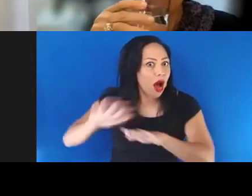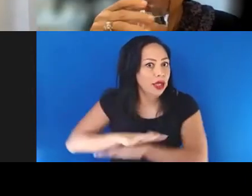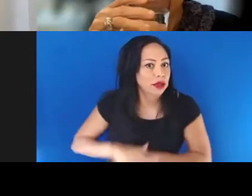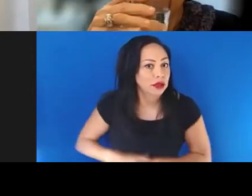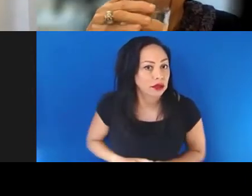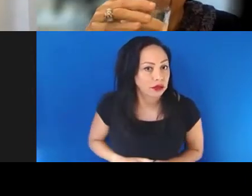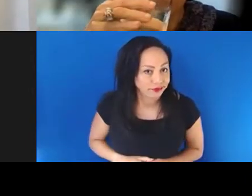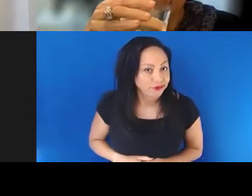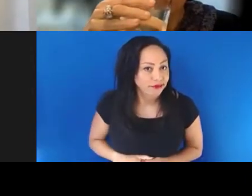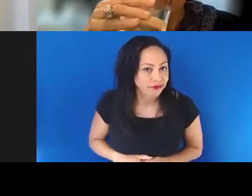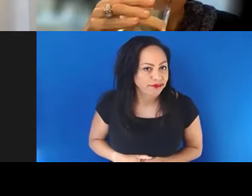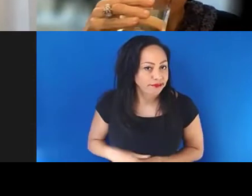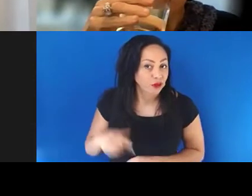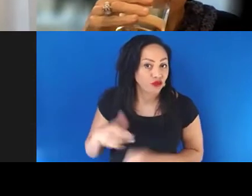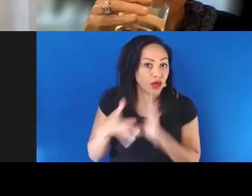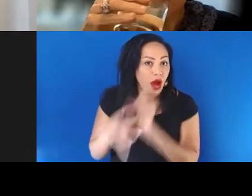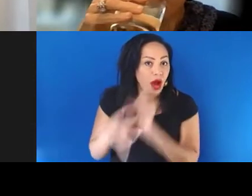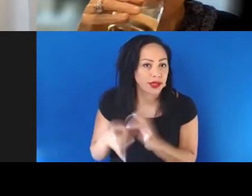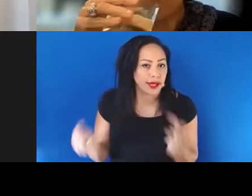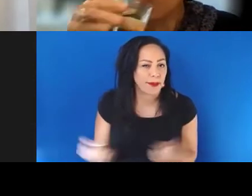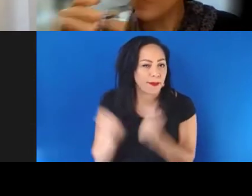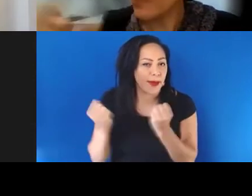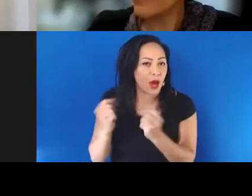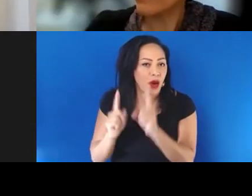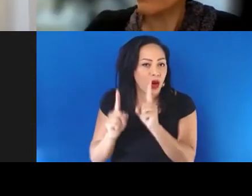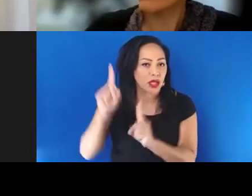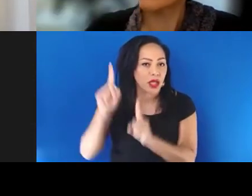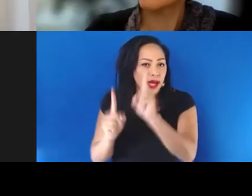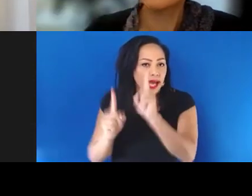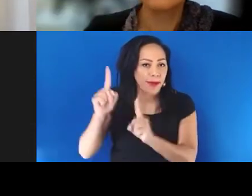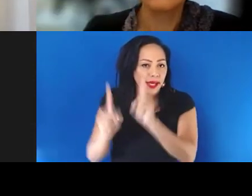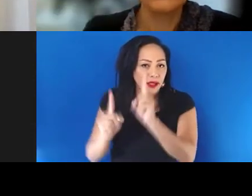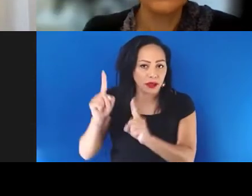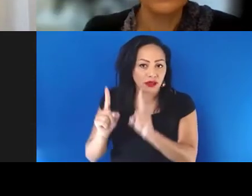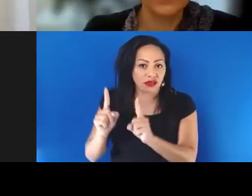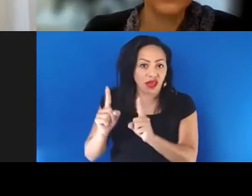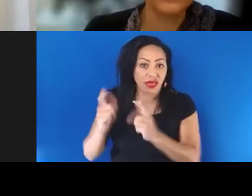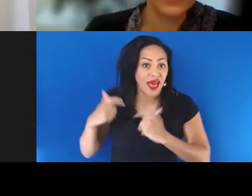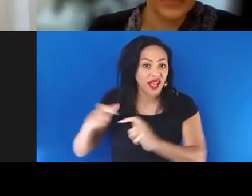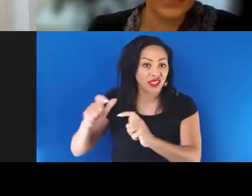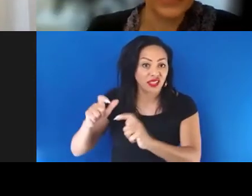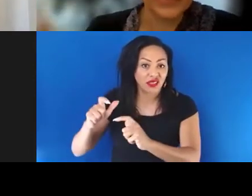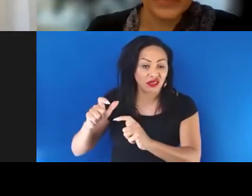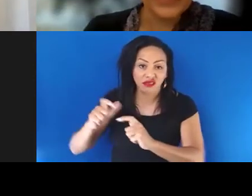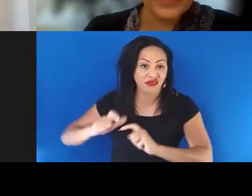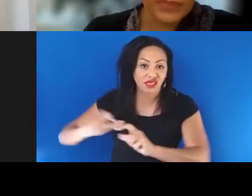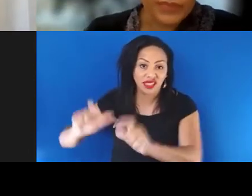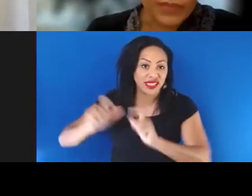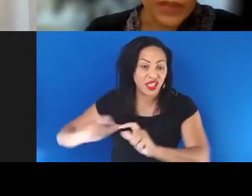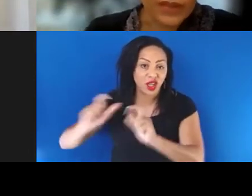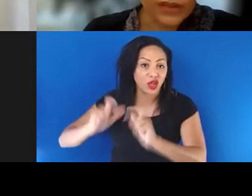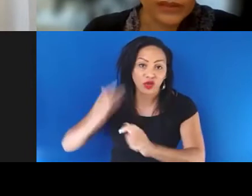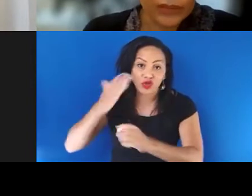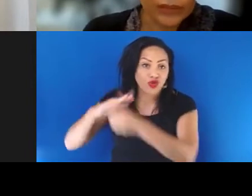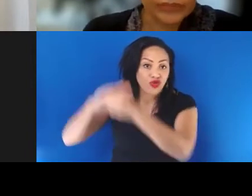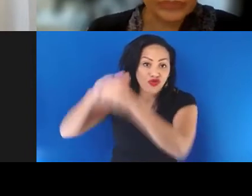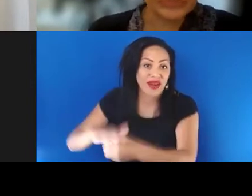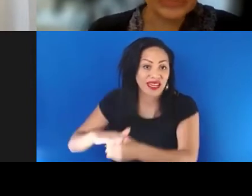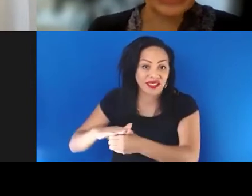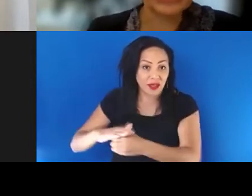the power dynamics that are driving the continuation of racism in the sector and further and